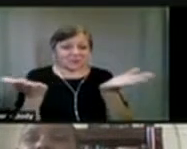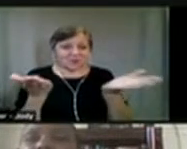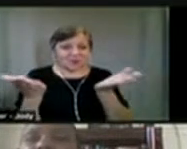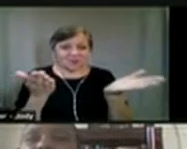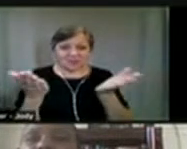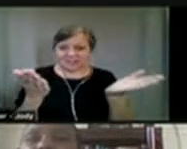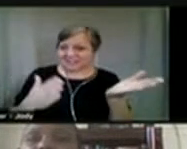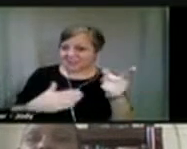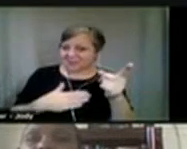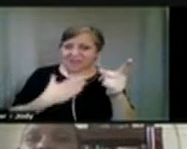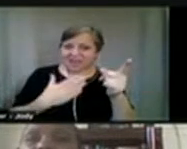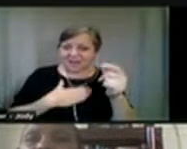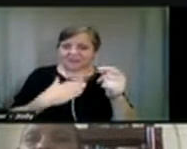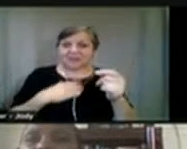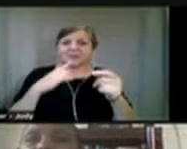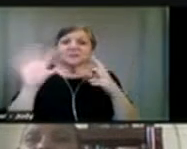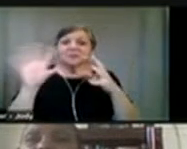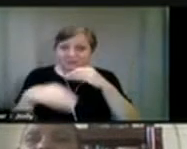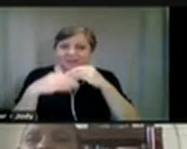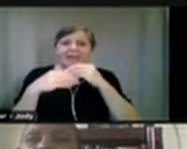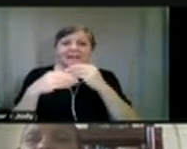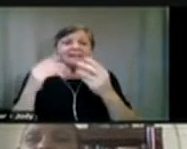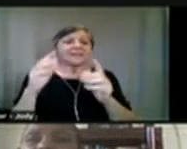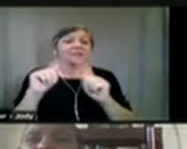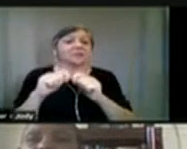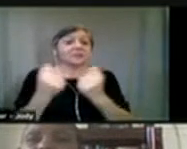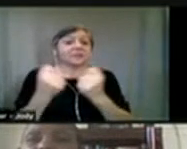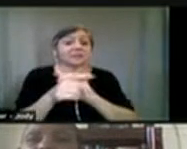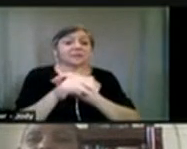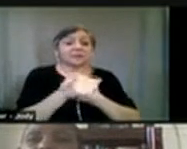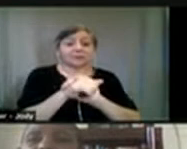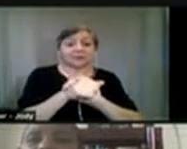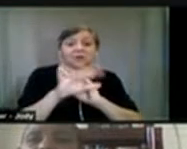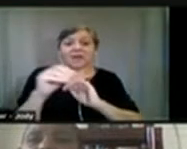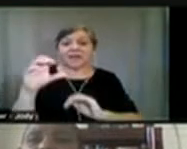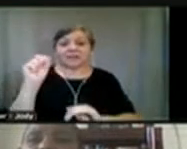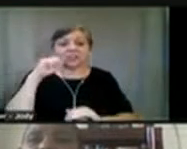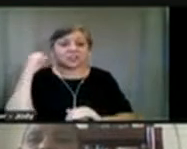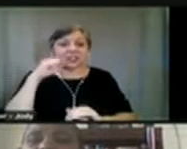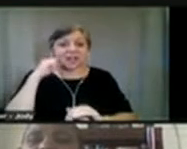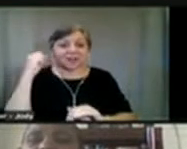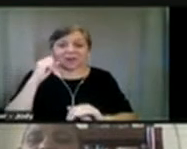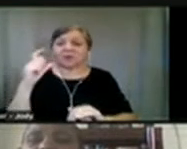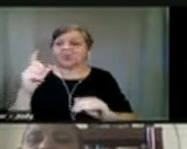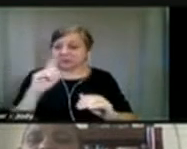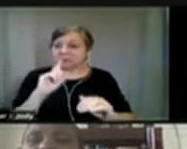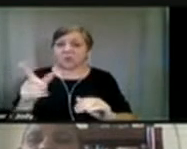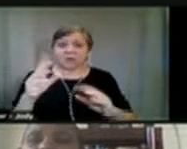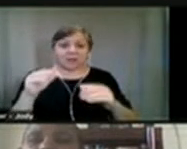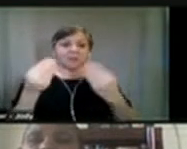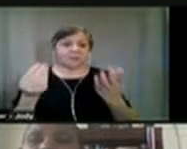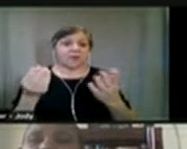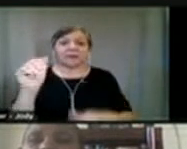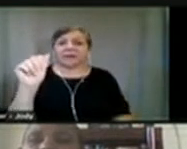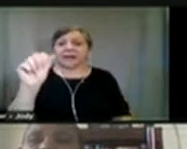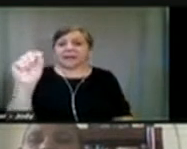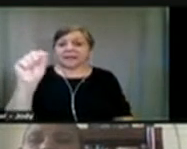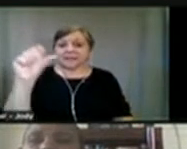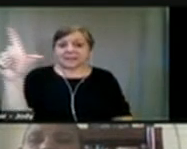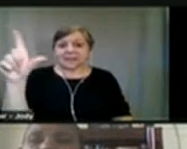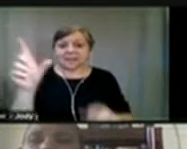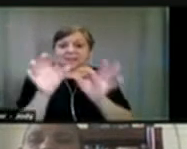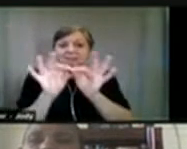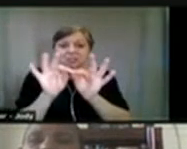And we've now added to our team Jody and Sharon, who will be providing the ASL interpretation right